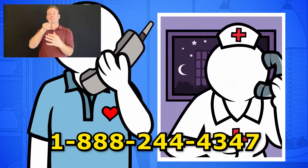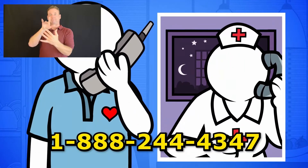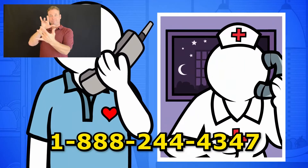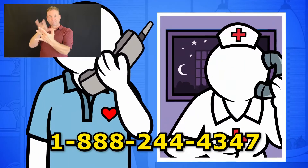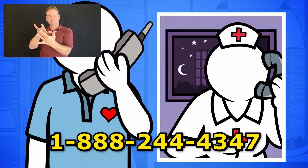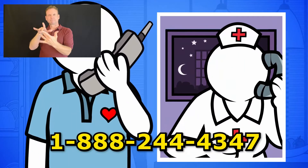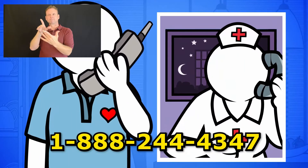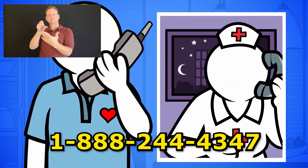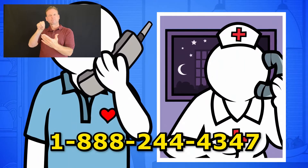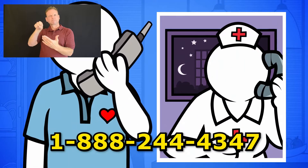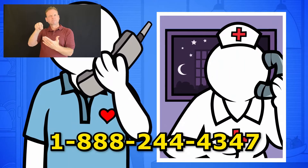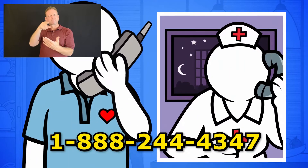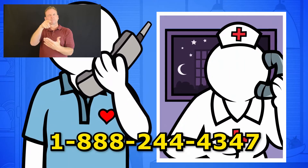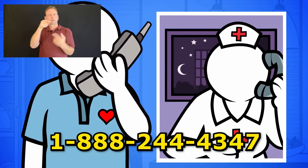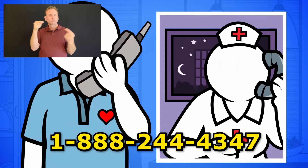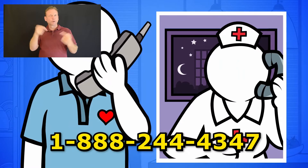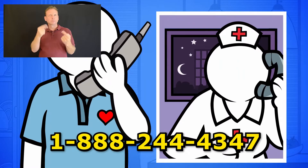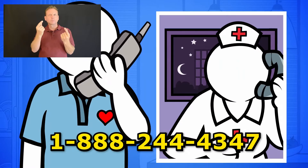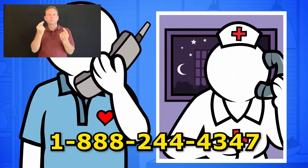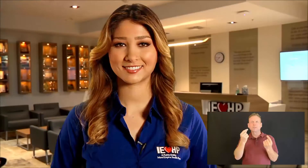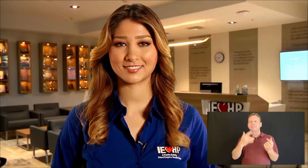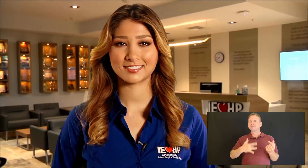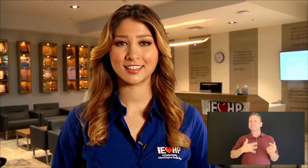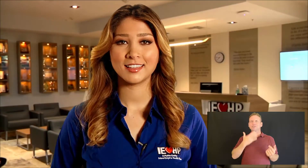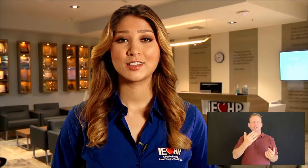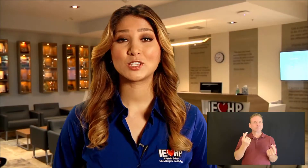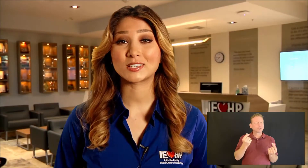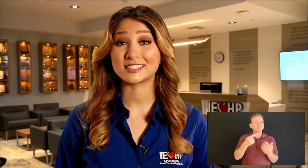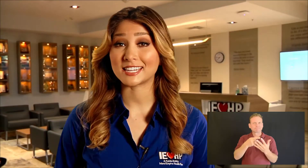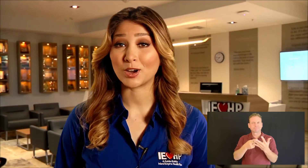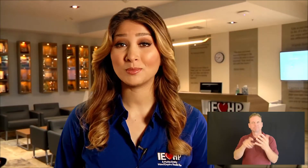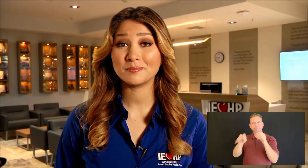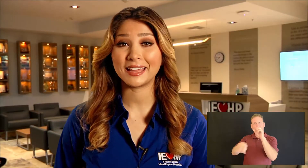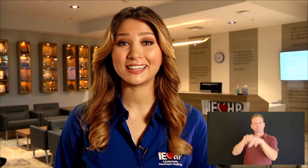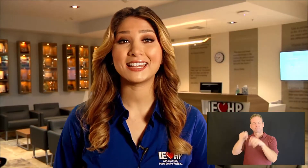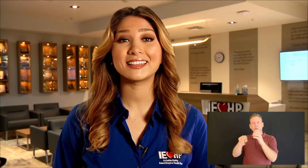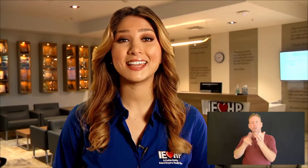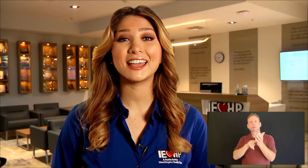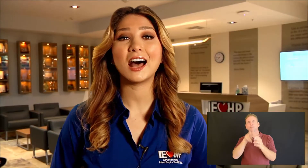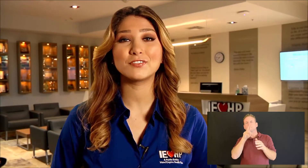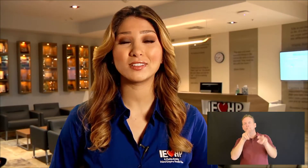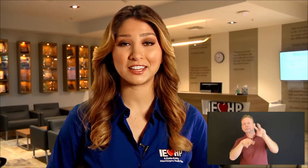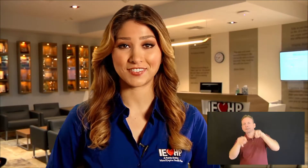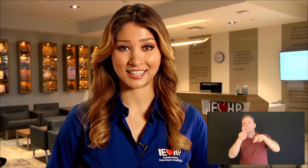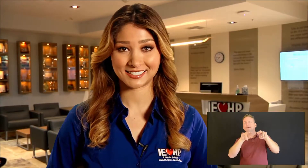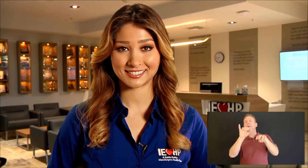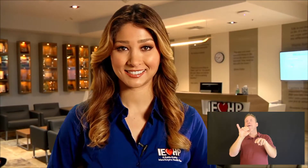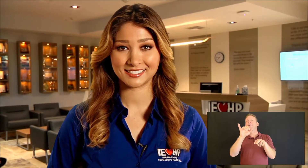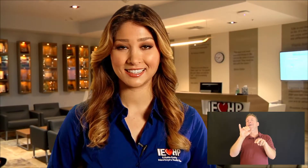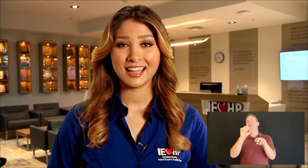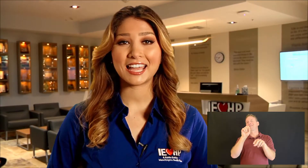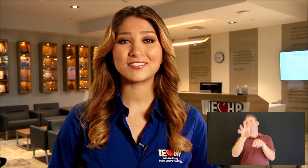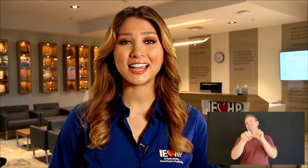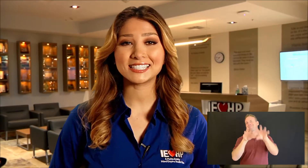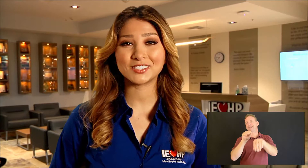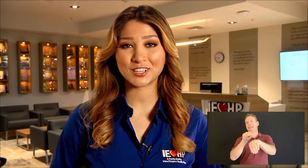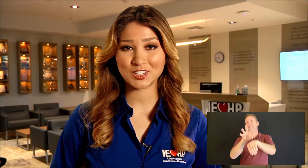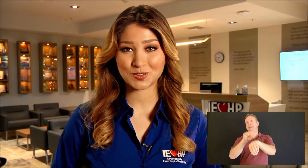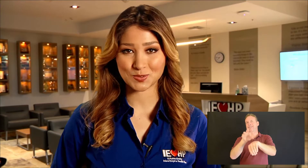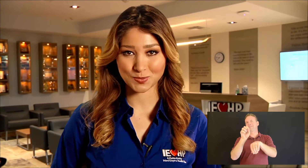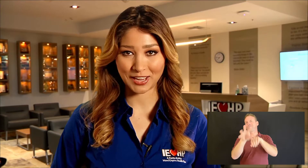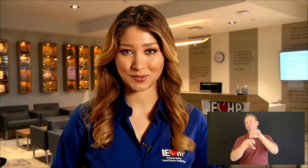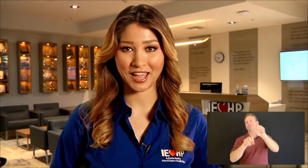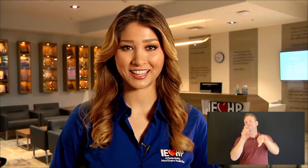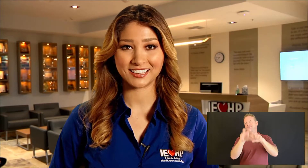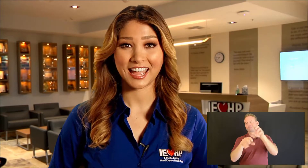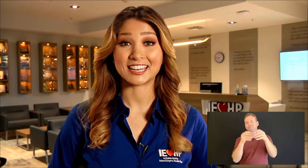Just explain how you feel or where it hurts. You can stay home in bed and get helpful advice. Advise you